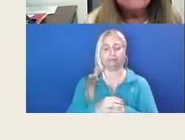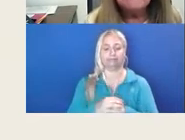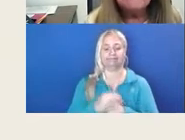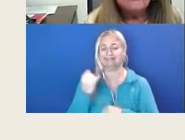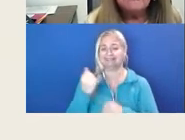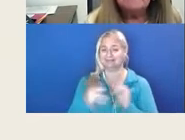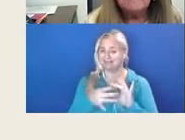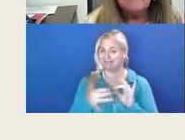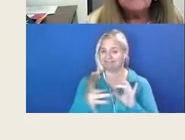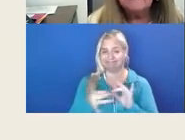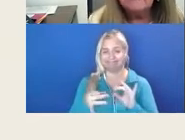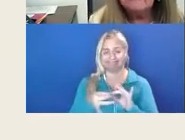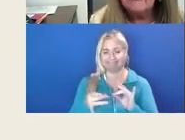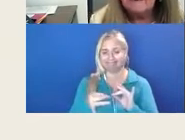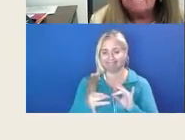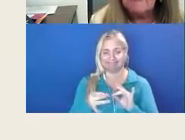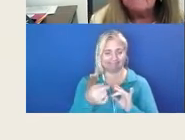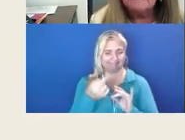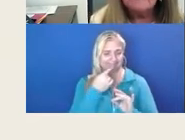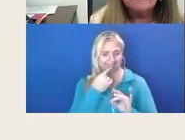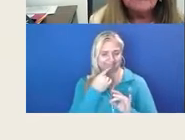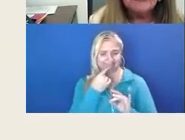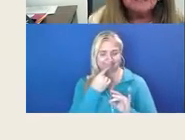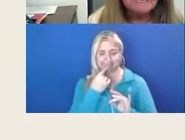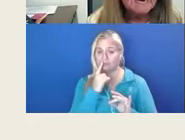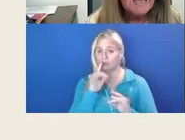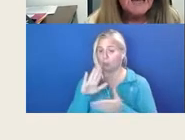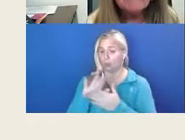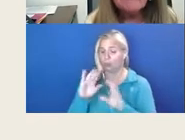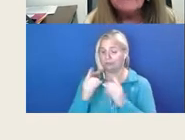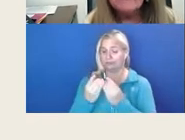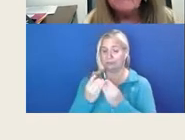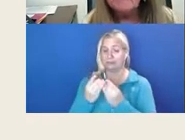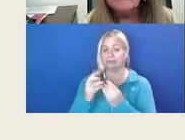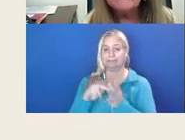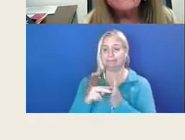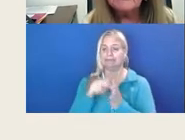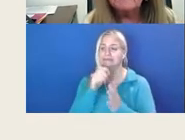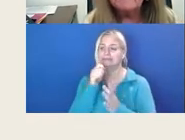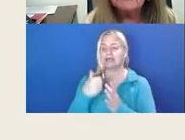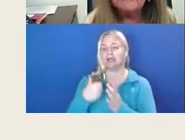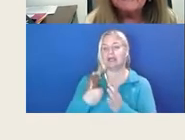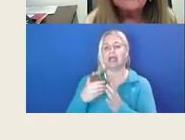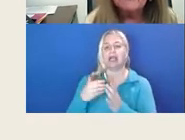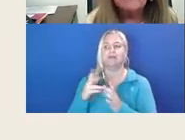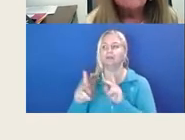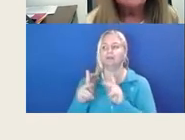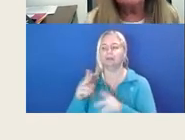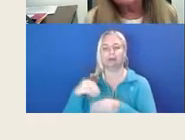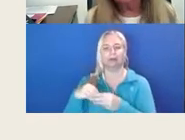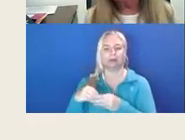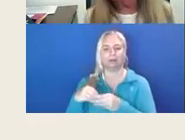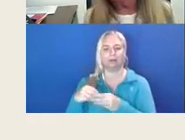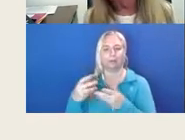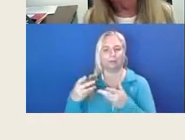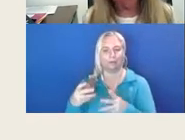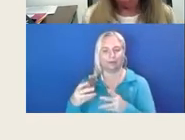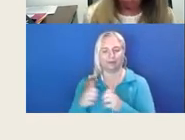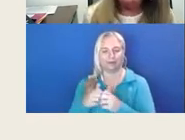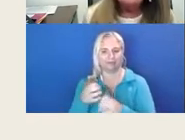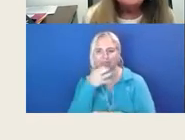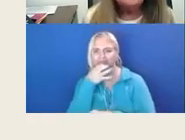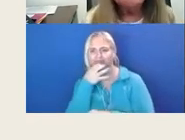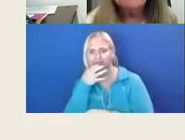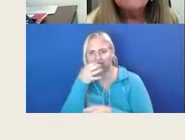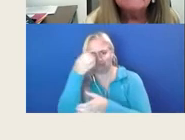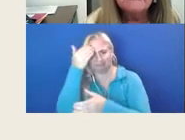really isn't a matter of the school district not having people with this expertise, but rather what I call, you